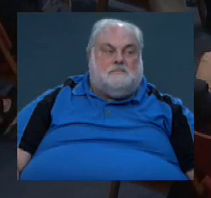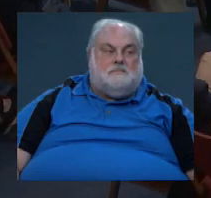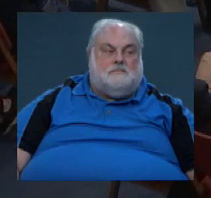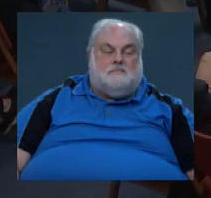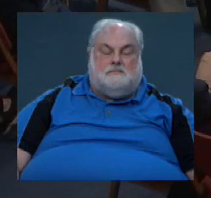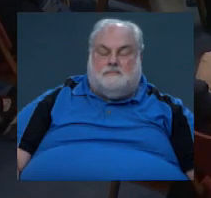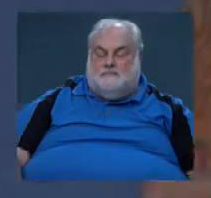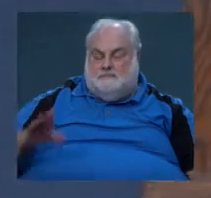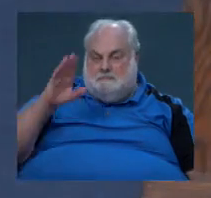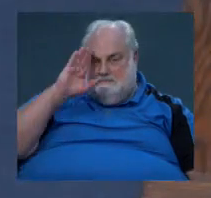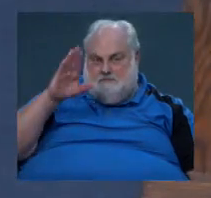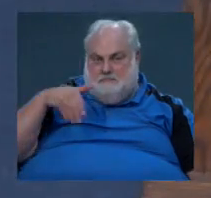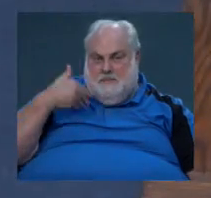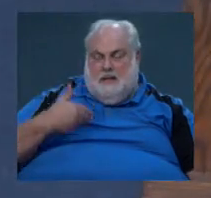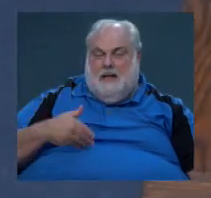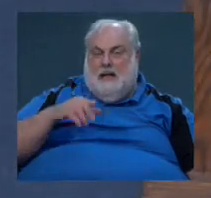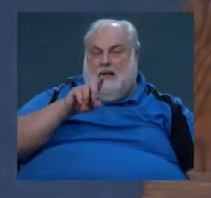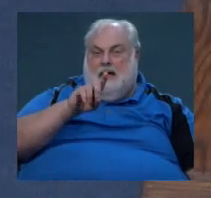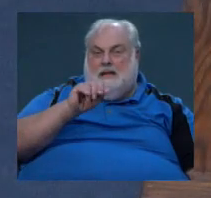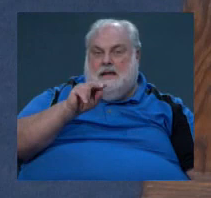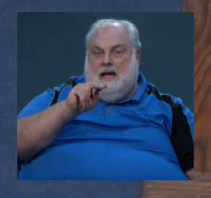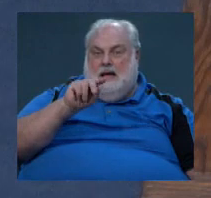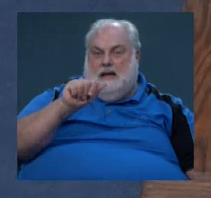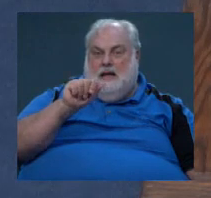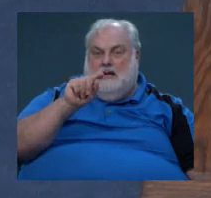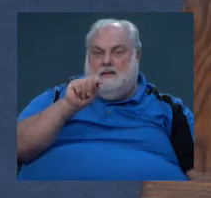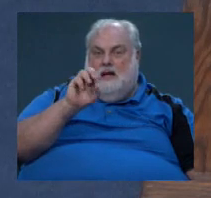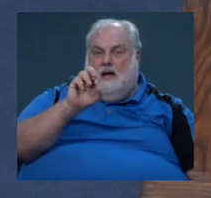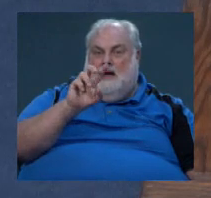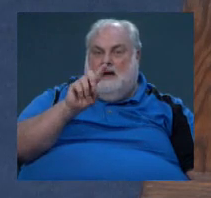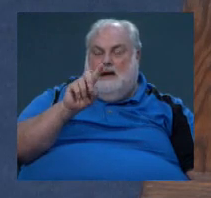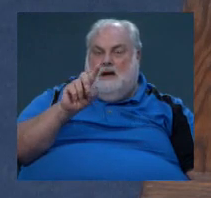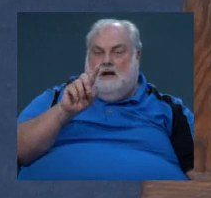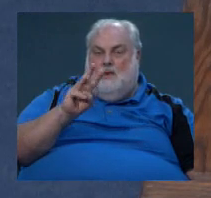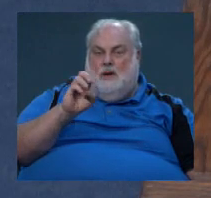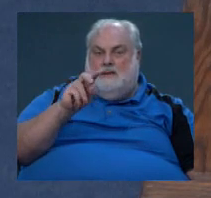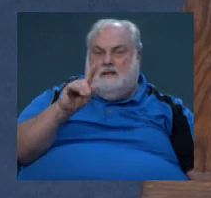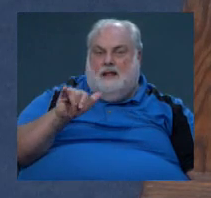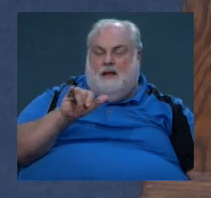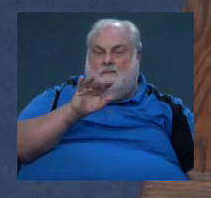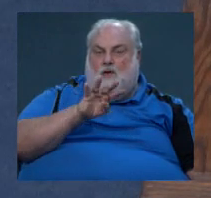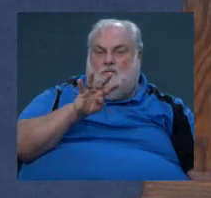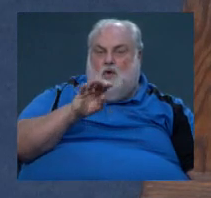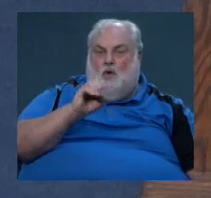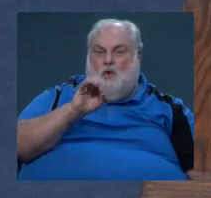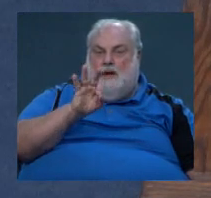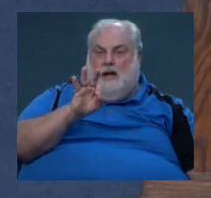Yes, I'm Diana Todd Wesley, and I live on 4409 Foster Street.